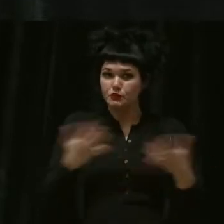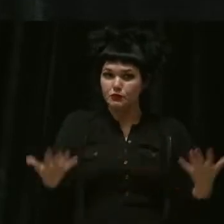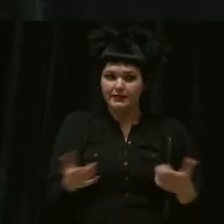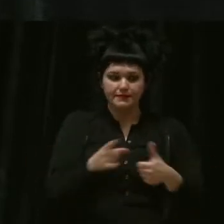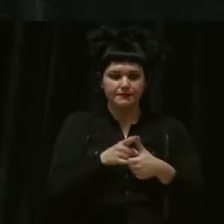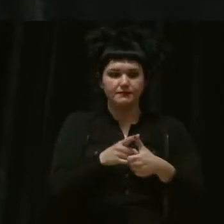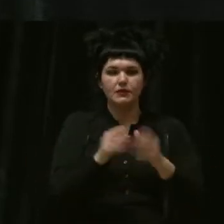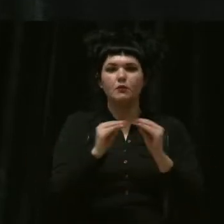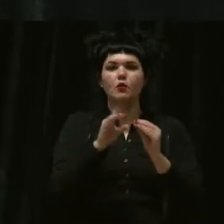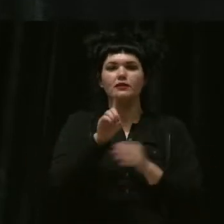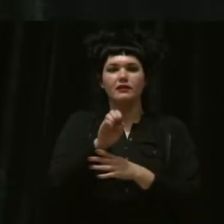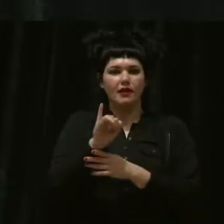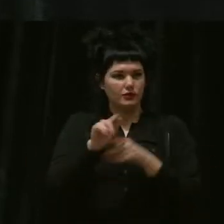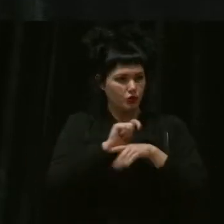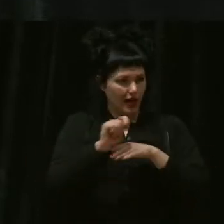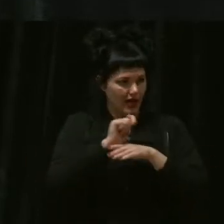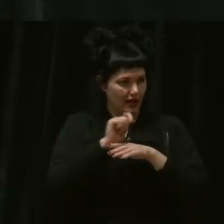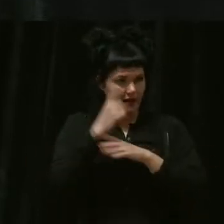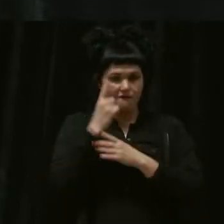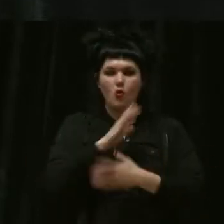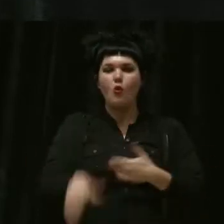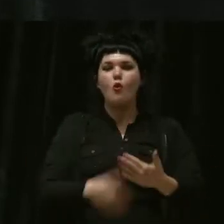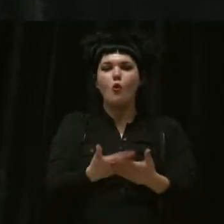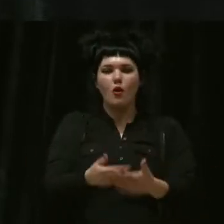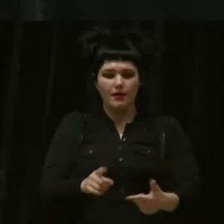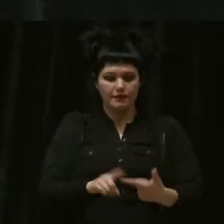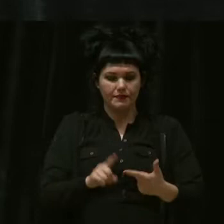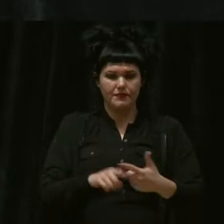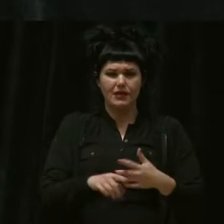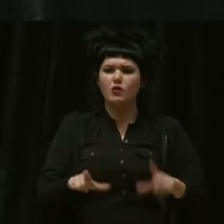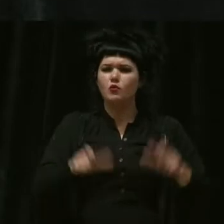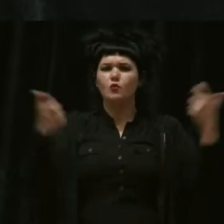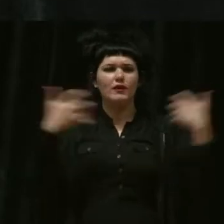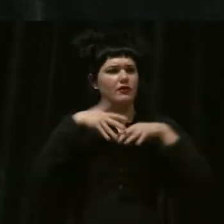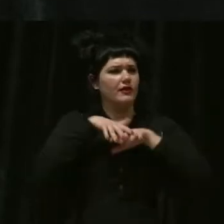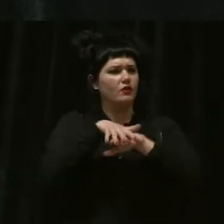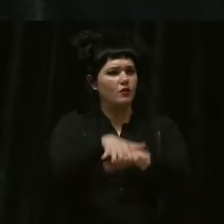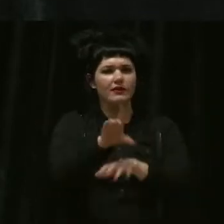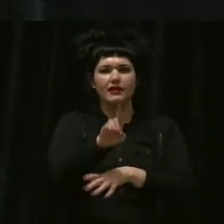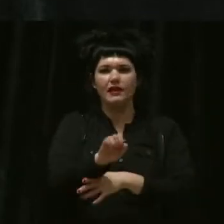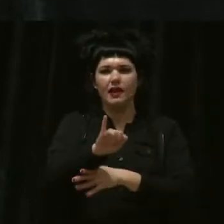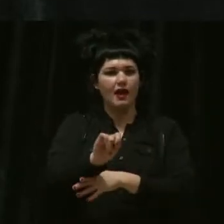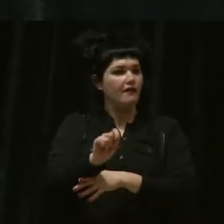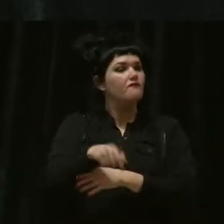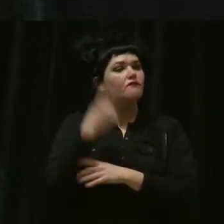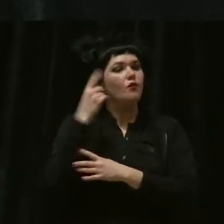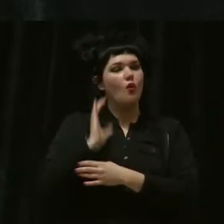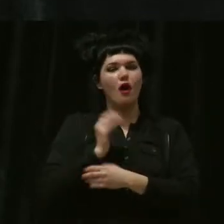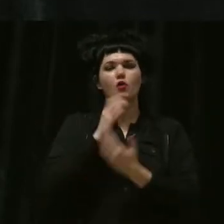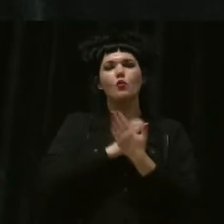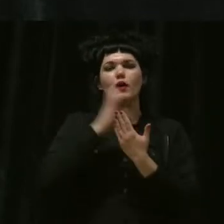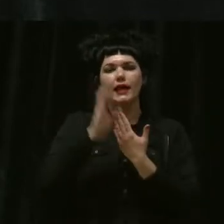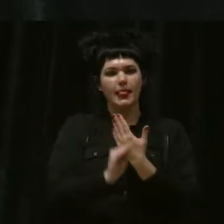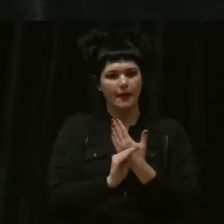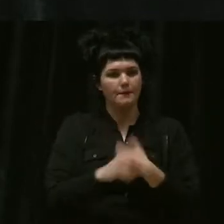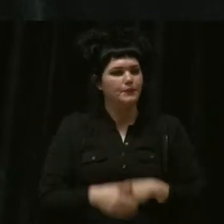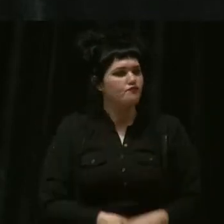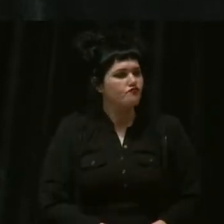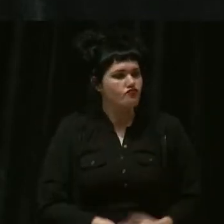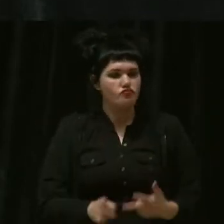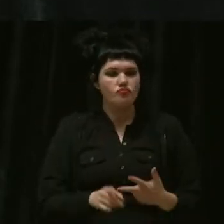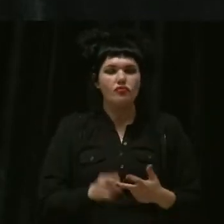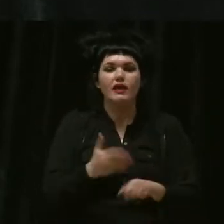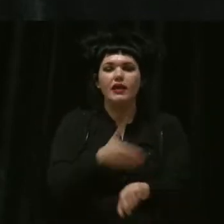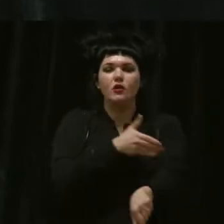DEI training for all, greater integration of DEI in our curriculum, increased recruitment